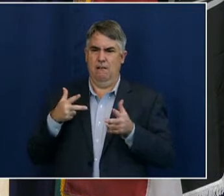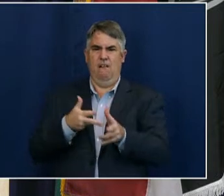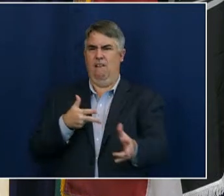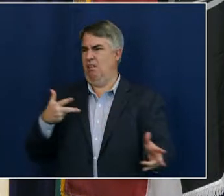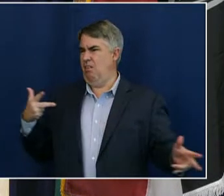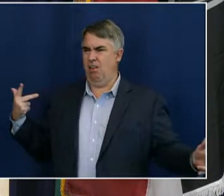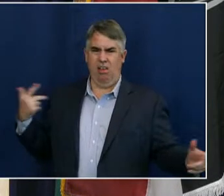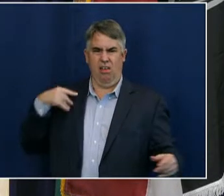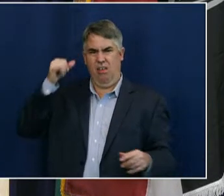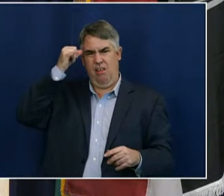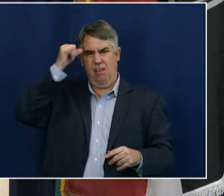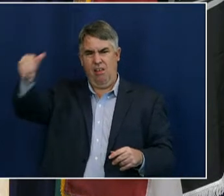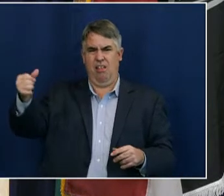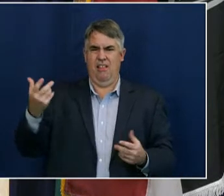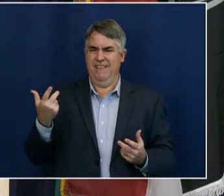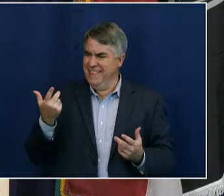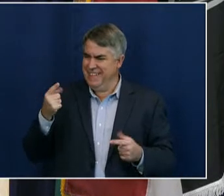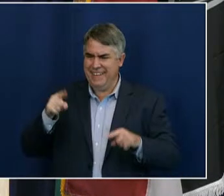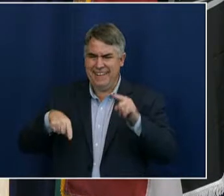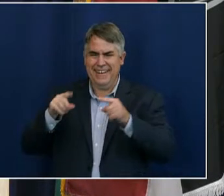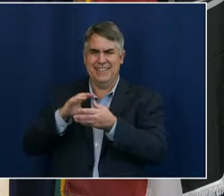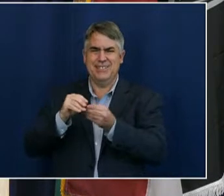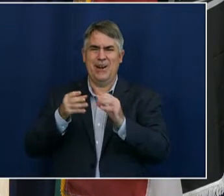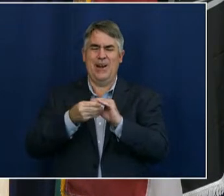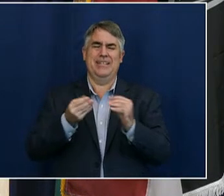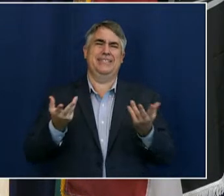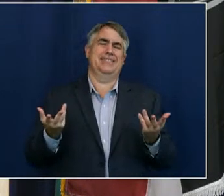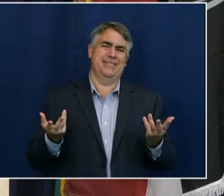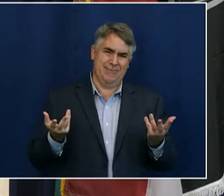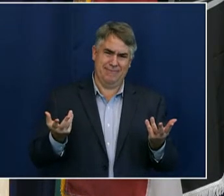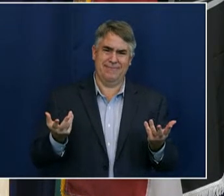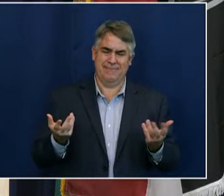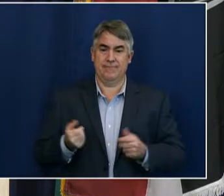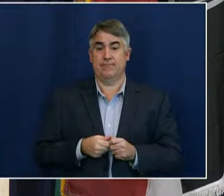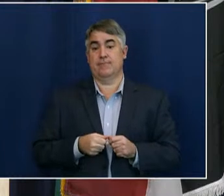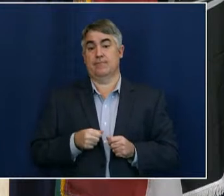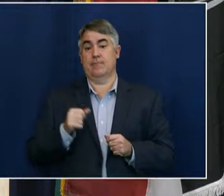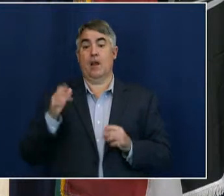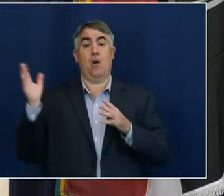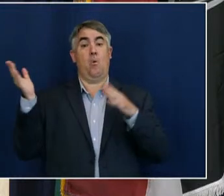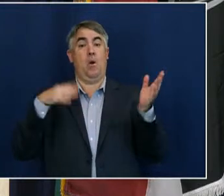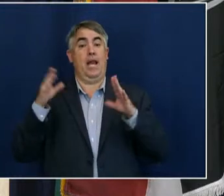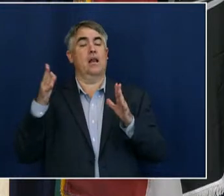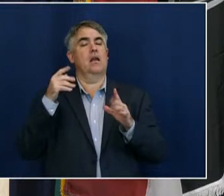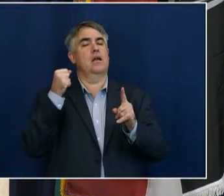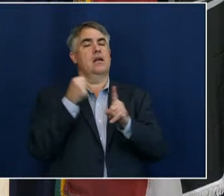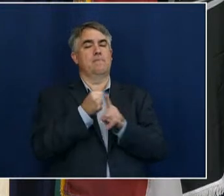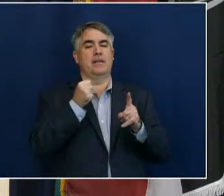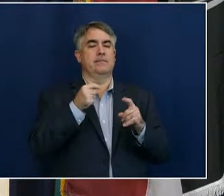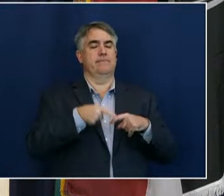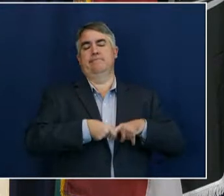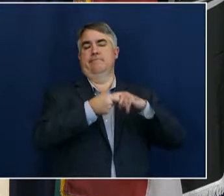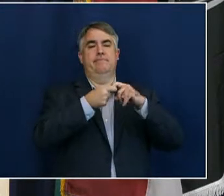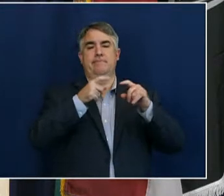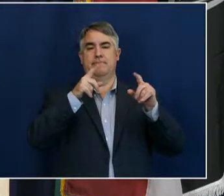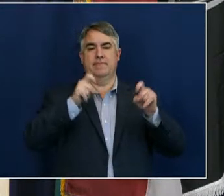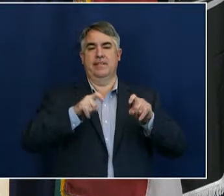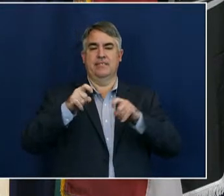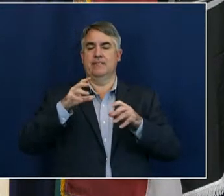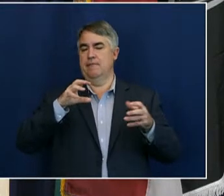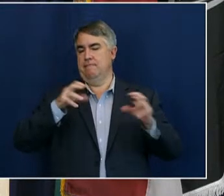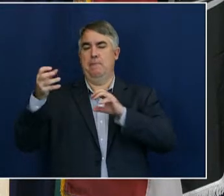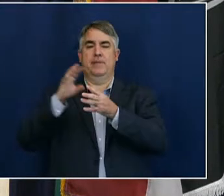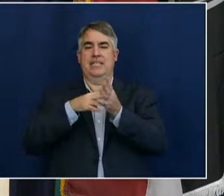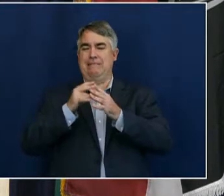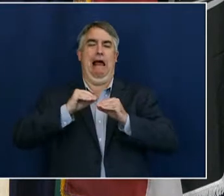there. And so I think the Petco site was obviously severely impacted by the wind. They had to reconfigure, they had to realign, and they're trying to catch